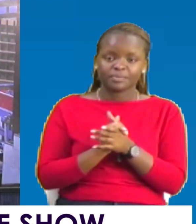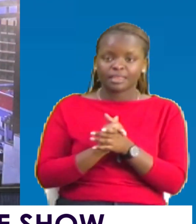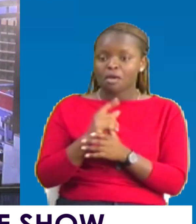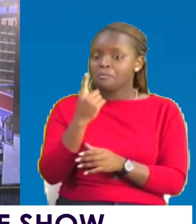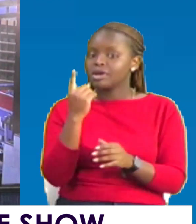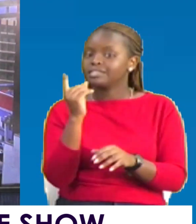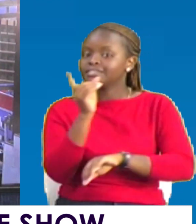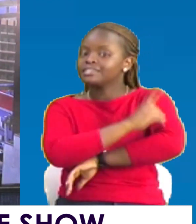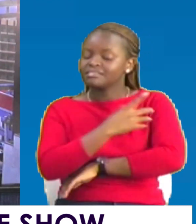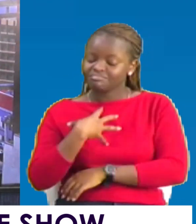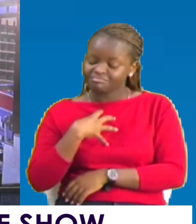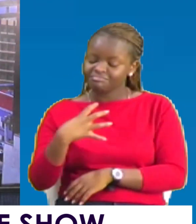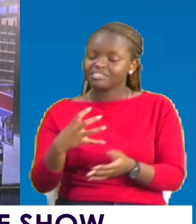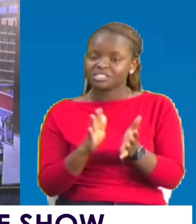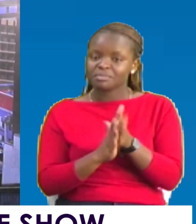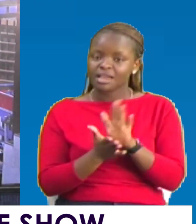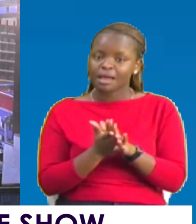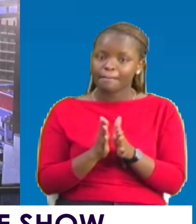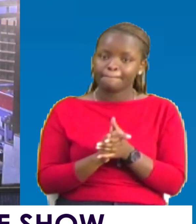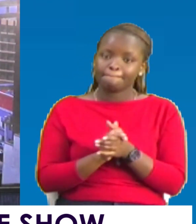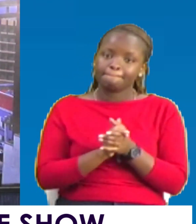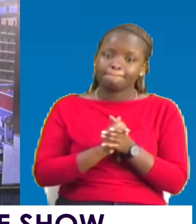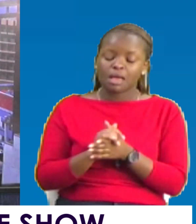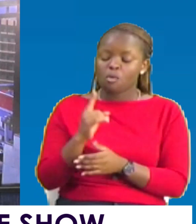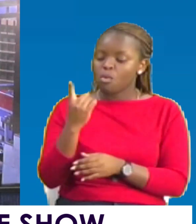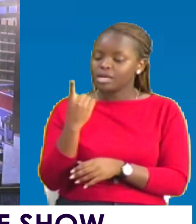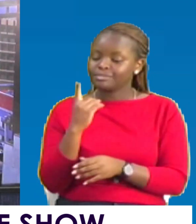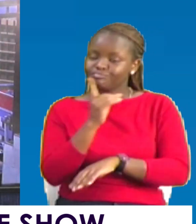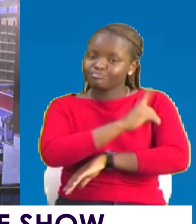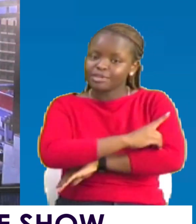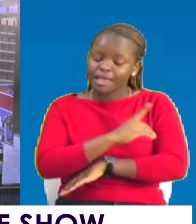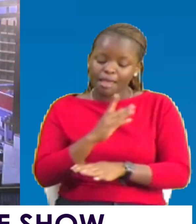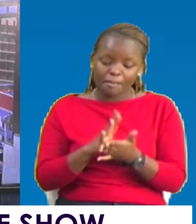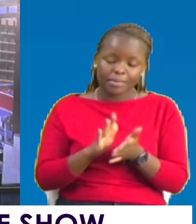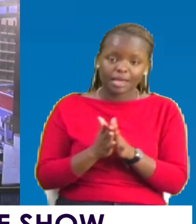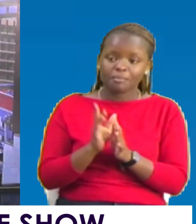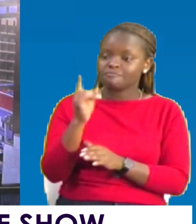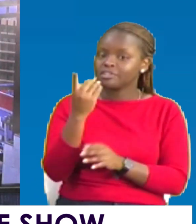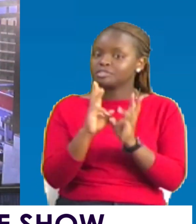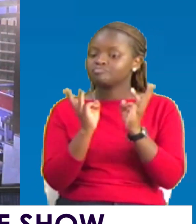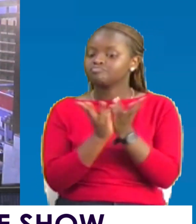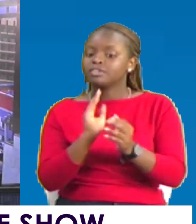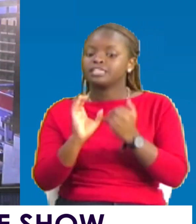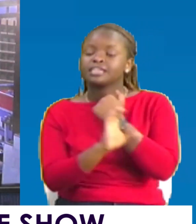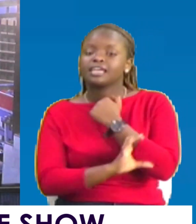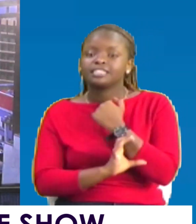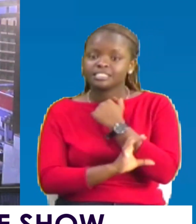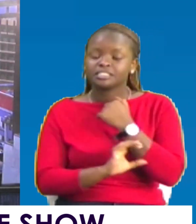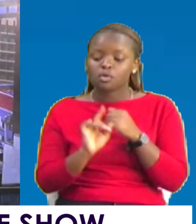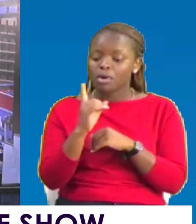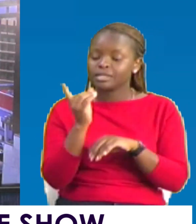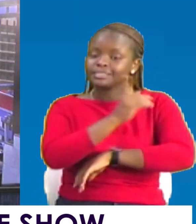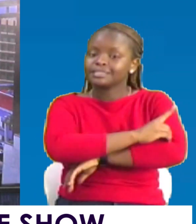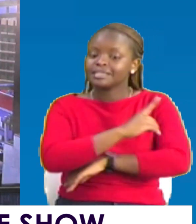be rich. One day we will be a first world country. One day we will be in peace. We